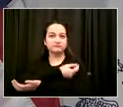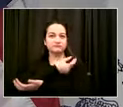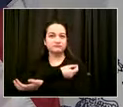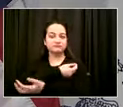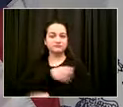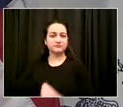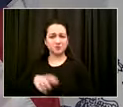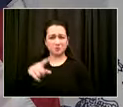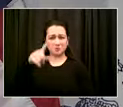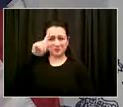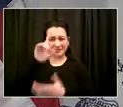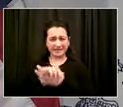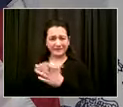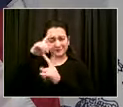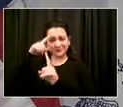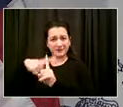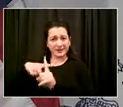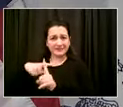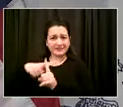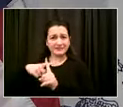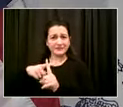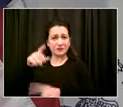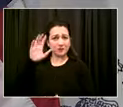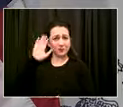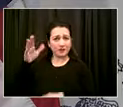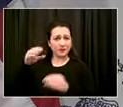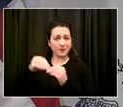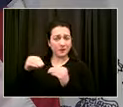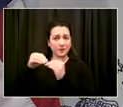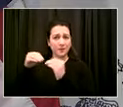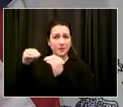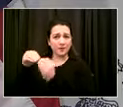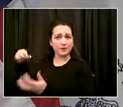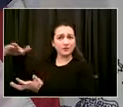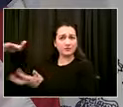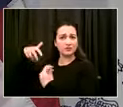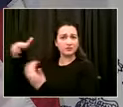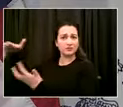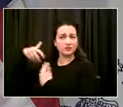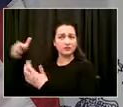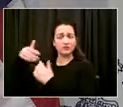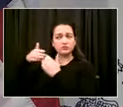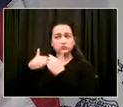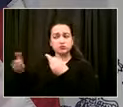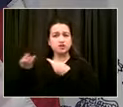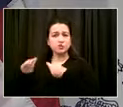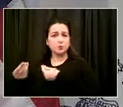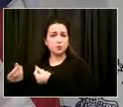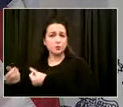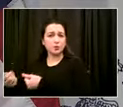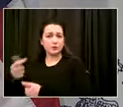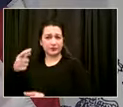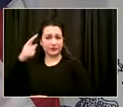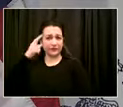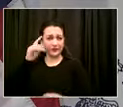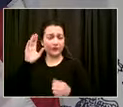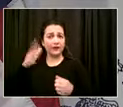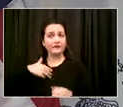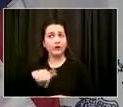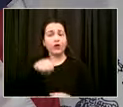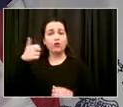And when will we be on course to do what you promised might be too strong, but strove for, which is